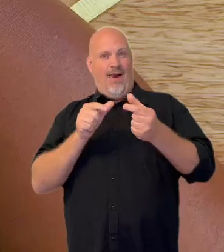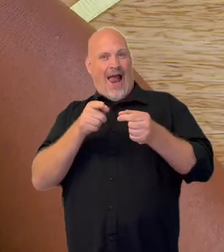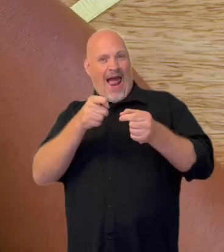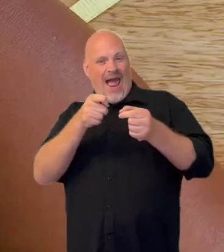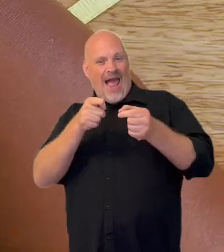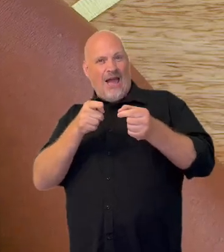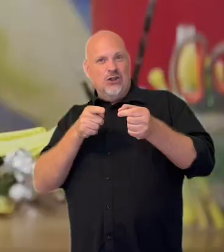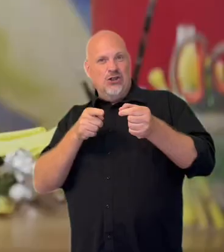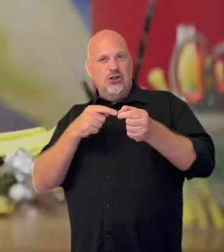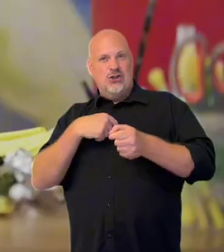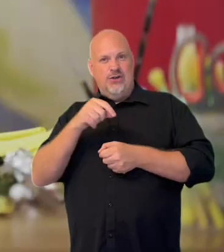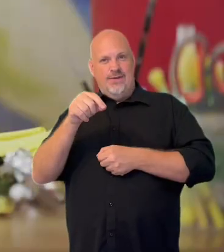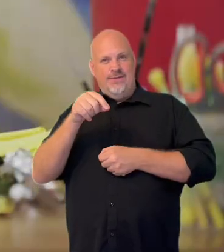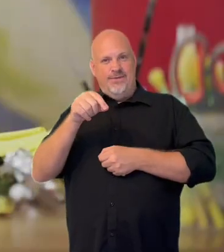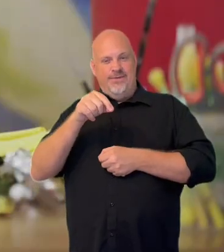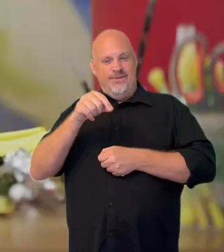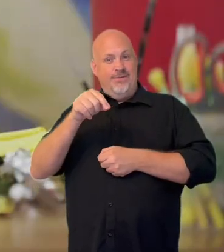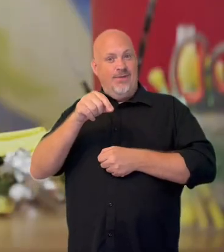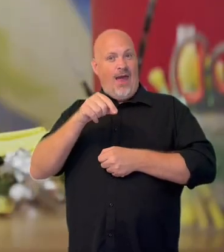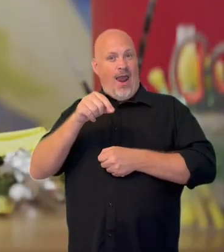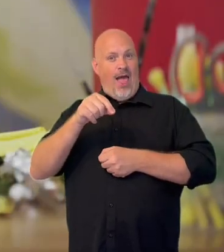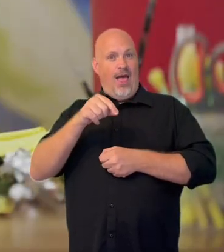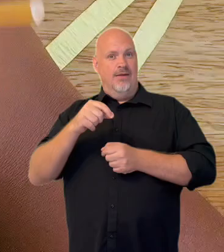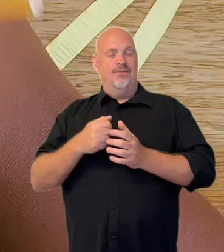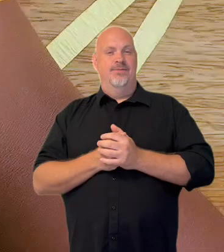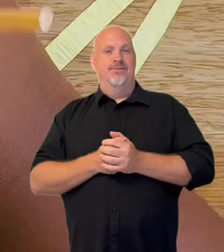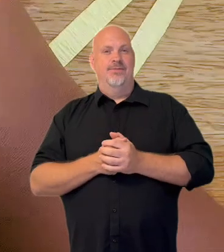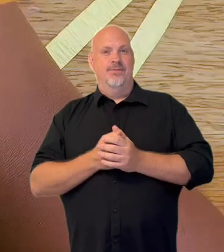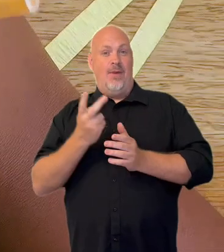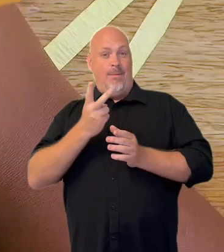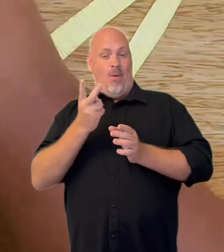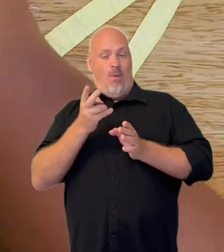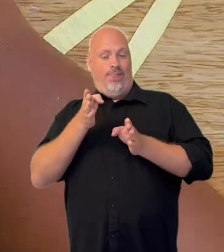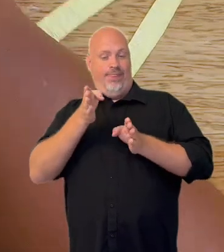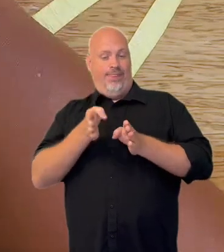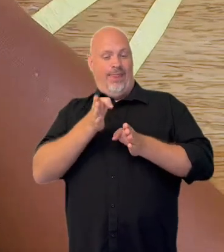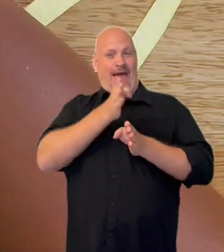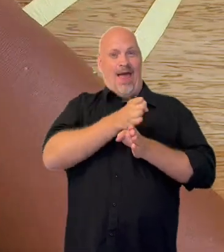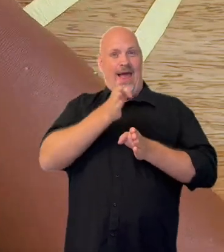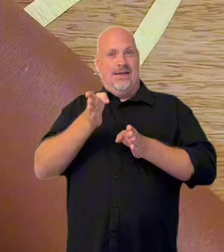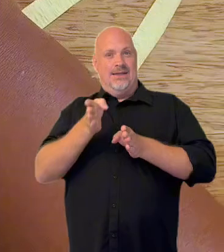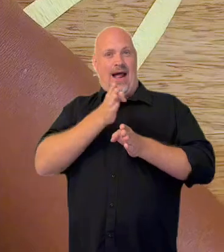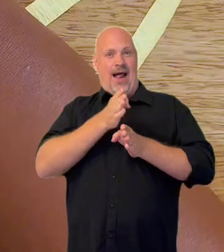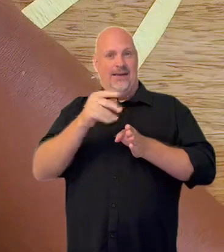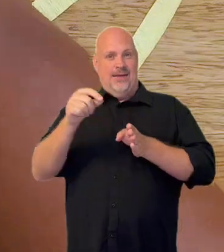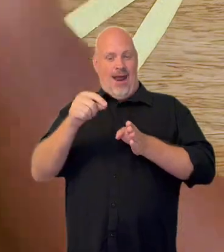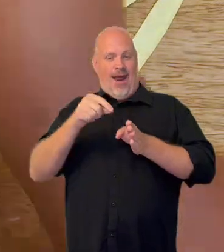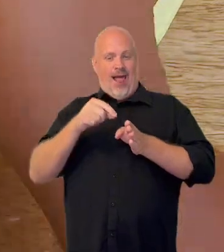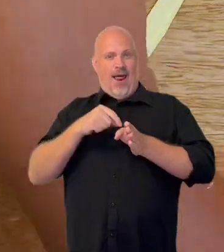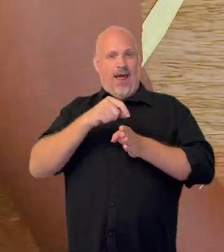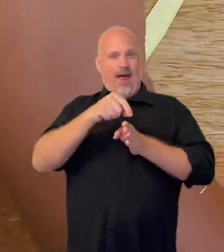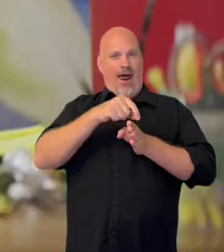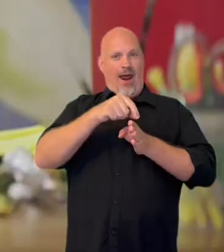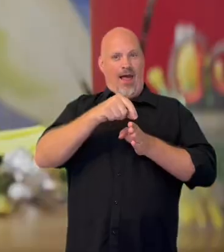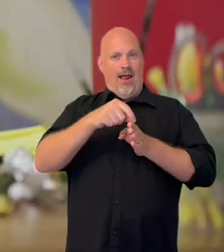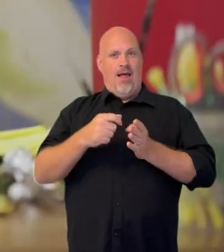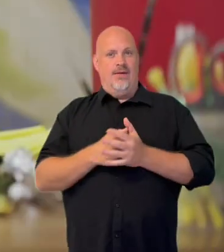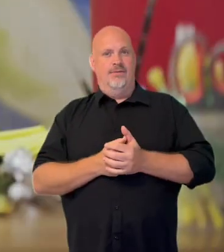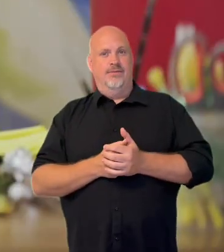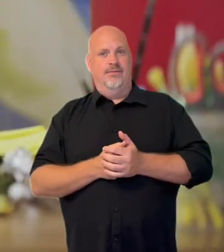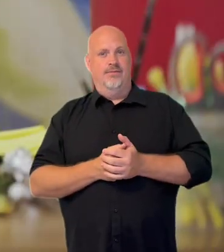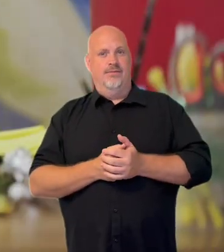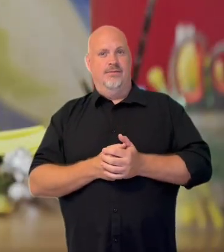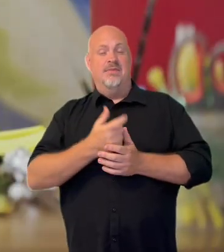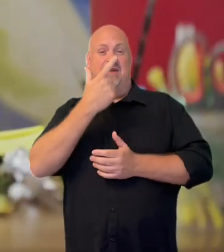You can also do this with pan pastels, which are these lovely pastel pigments that I have here